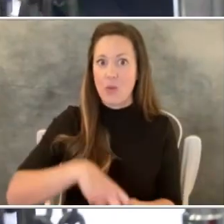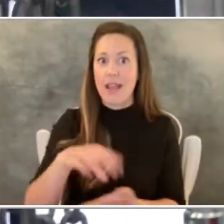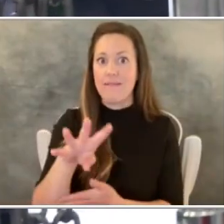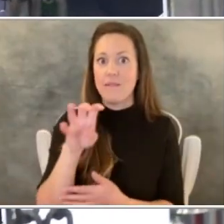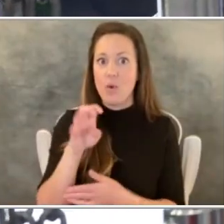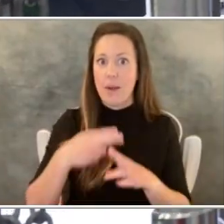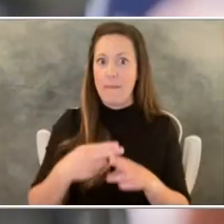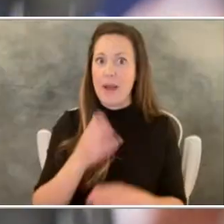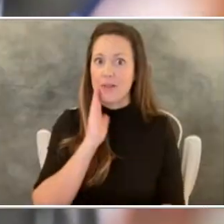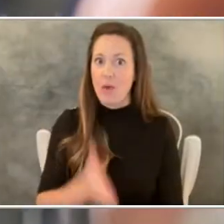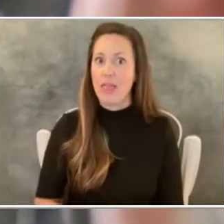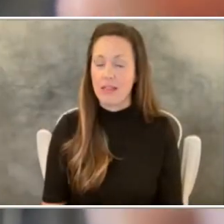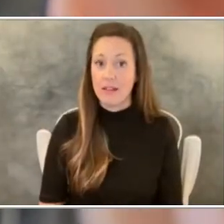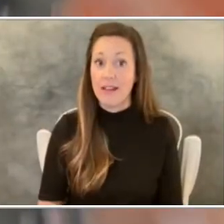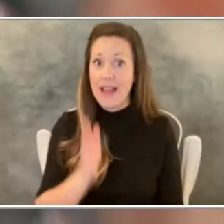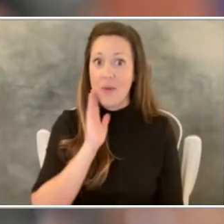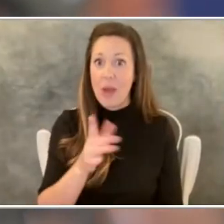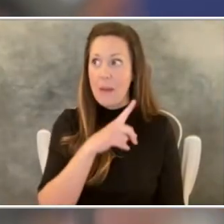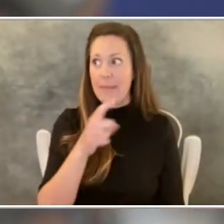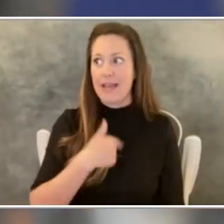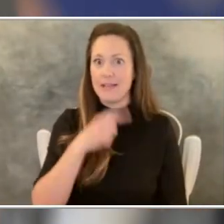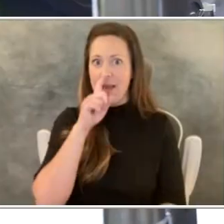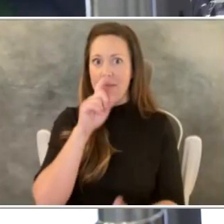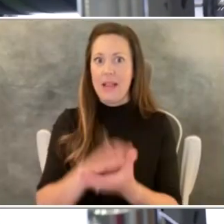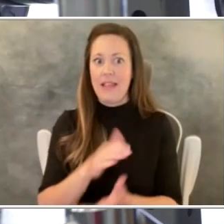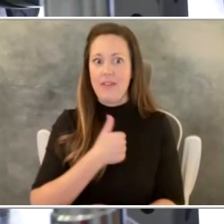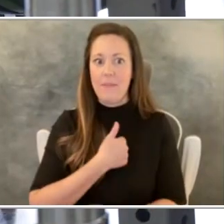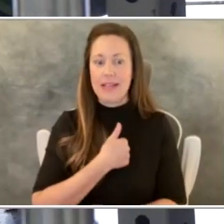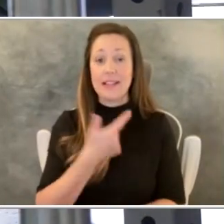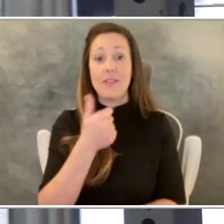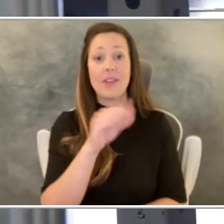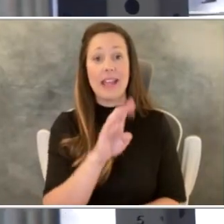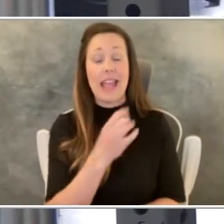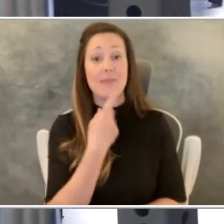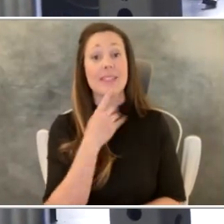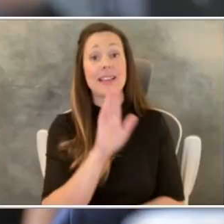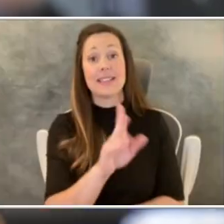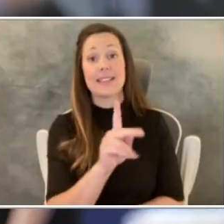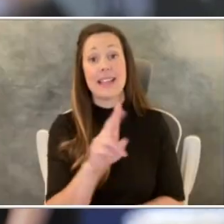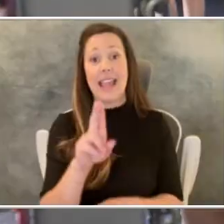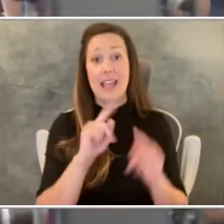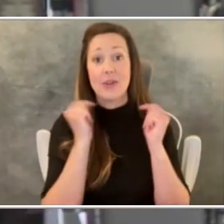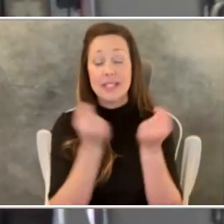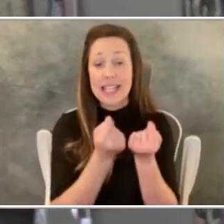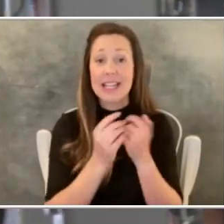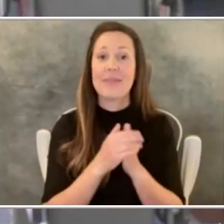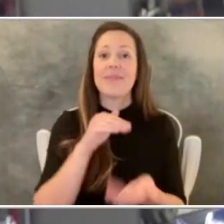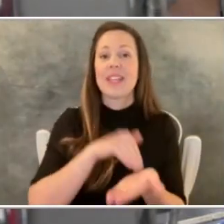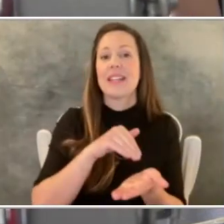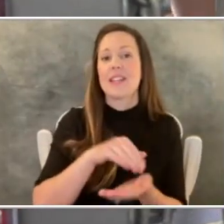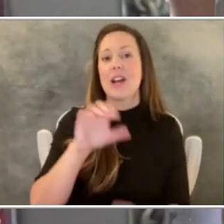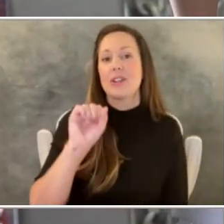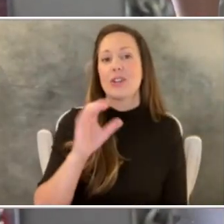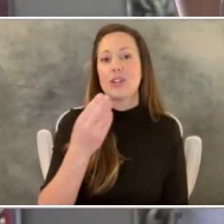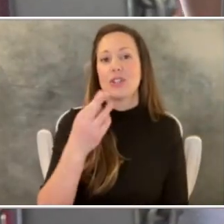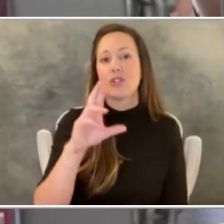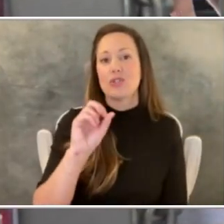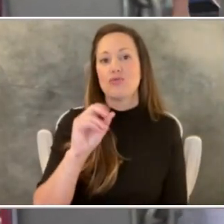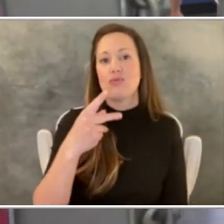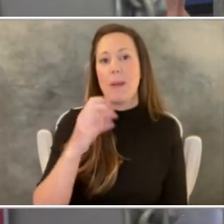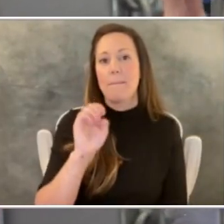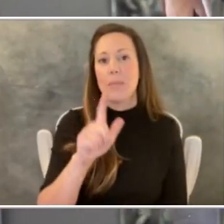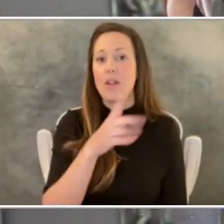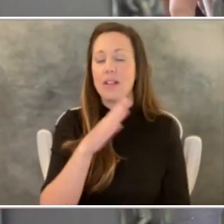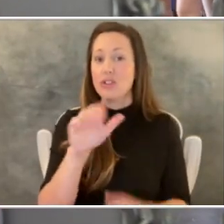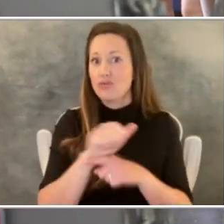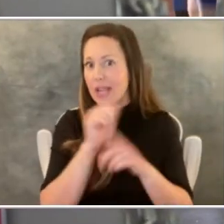do it because I believe in myself. Gabe credits his KU team, Dr. Schreppel, his trainer, and his physical therapist